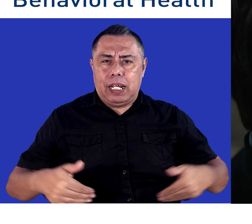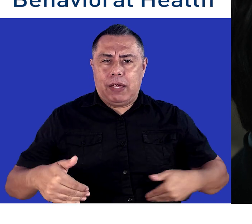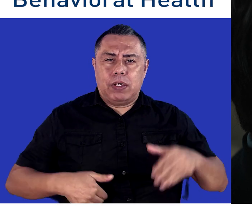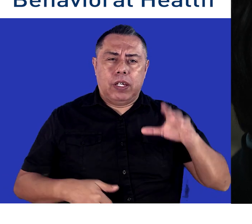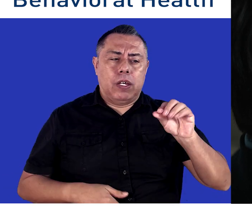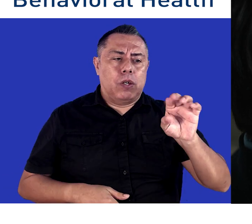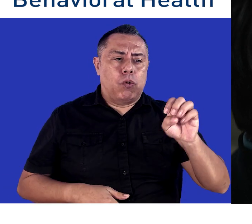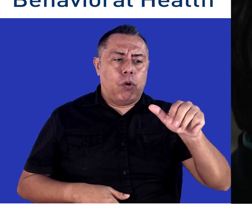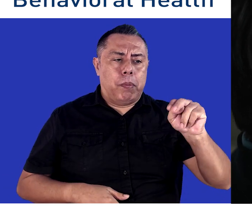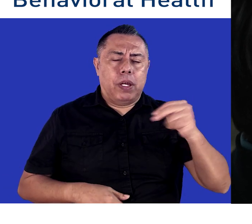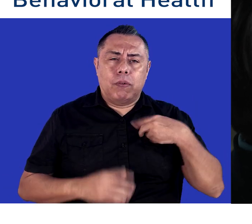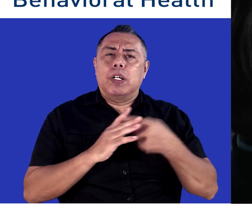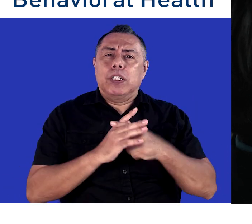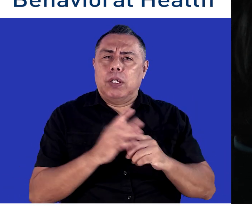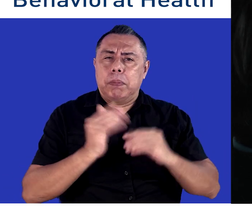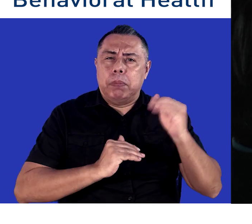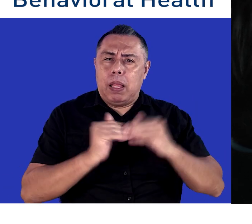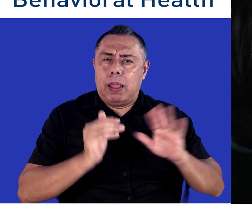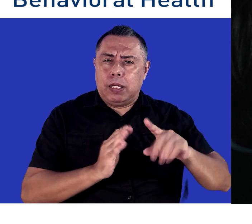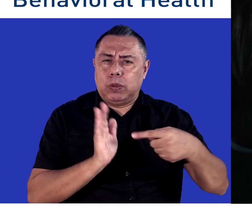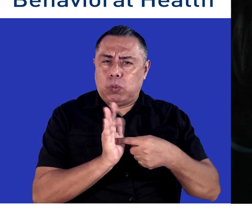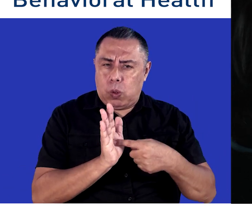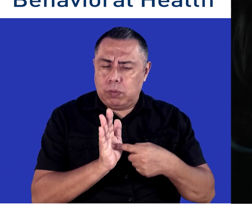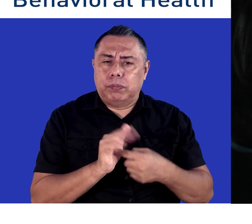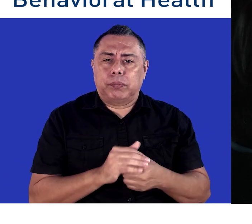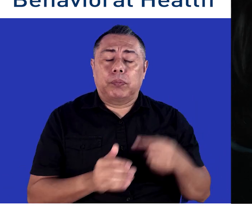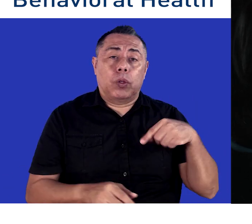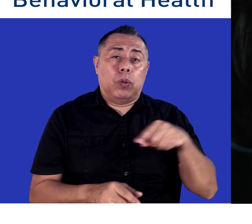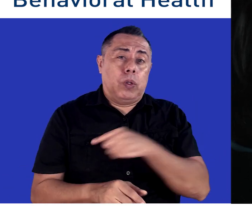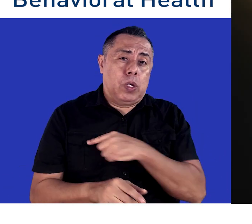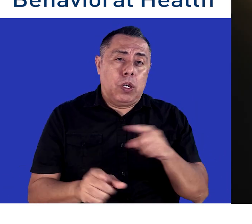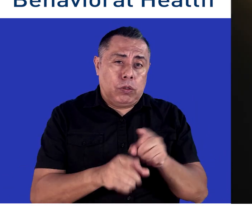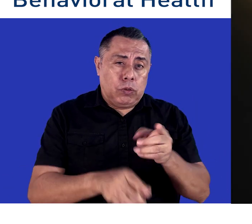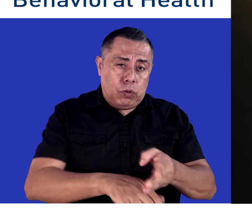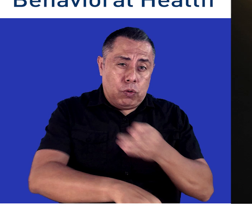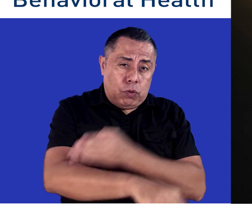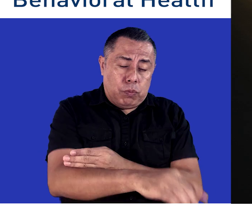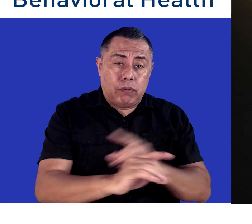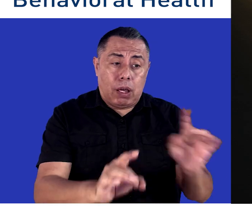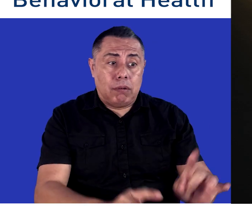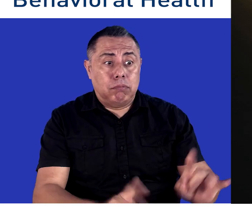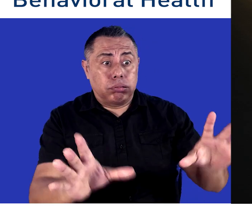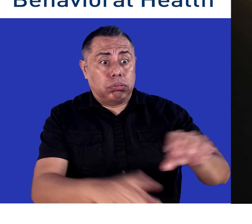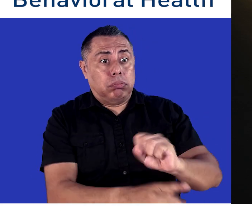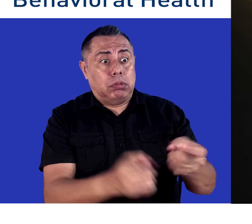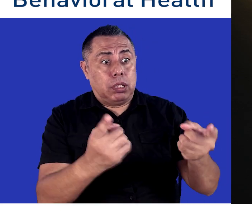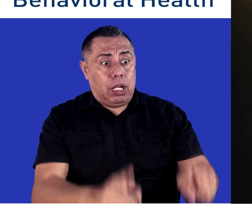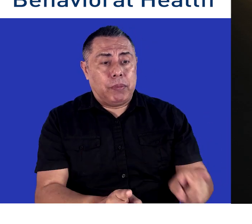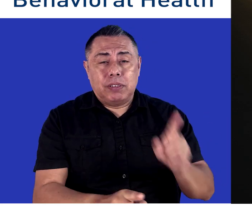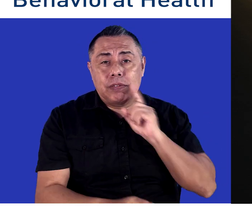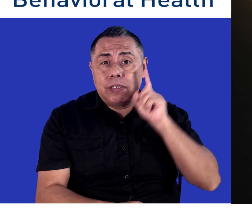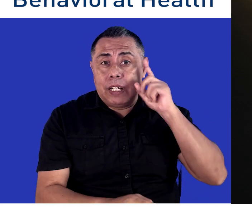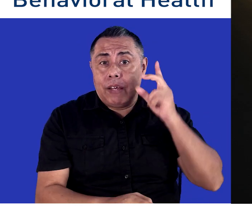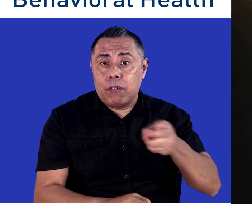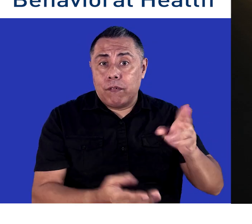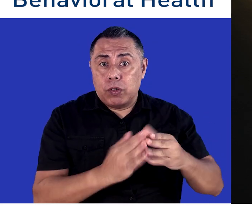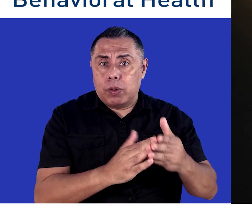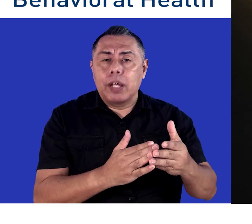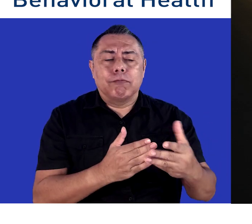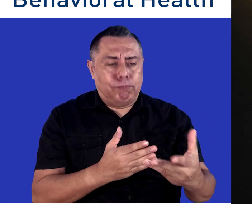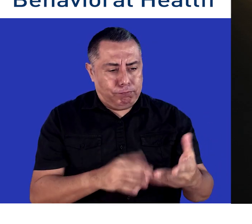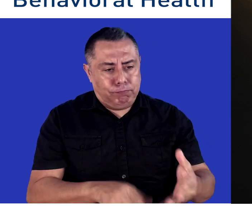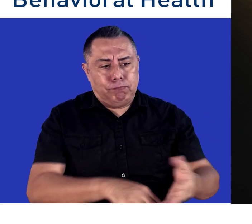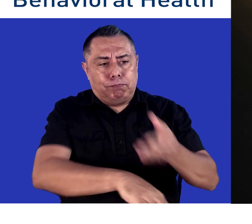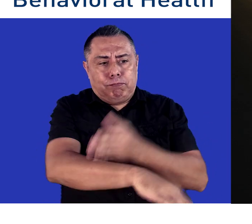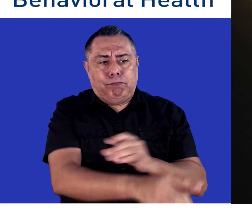and have begun the process to rebuild the infrastructure of his role. We also improved crisis engagement for the deaf and hard of hearing